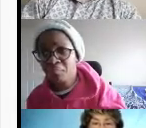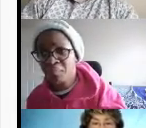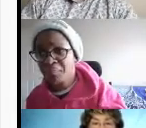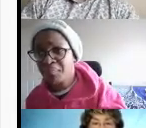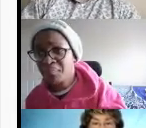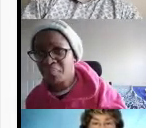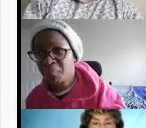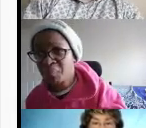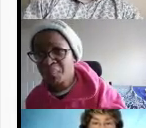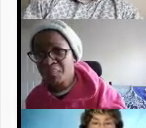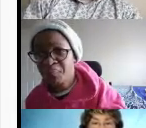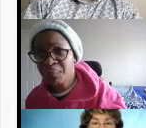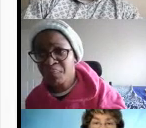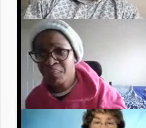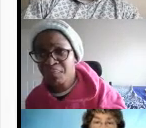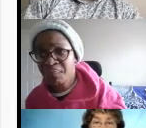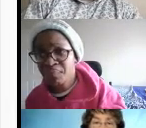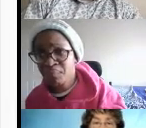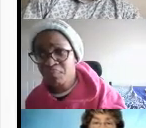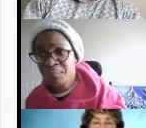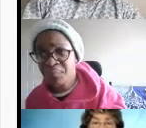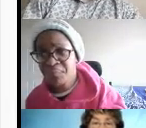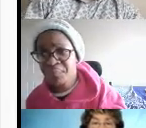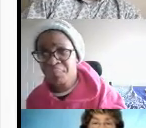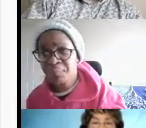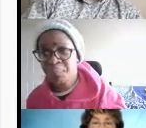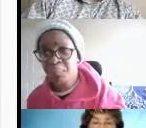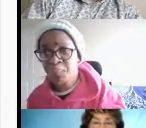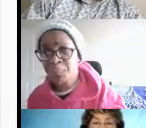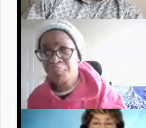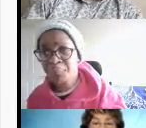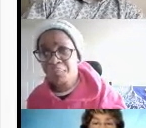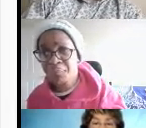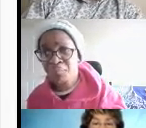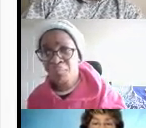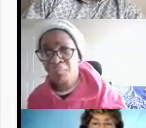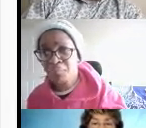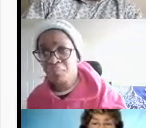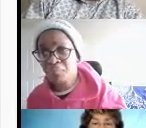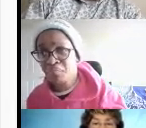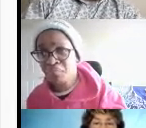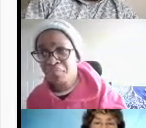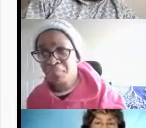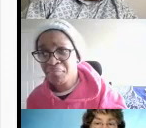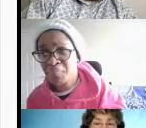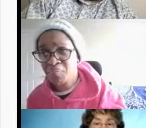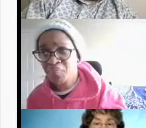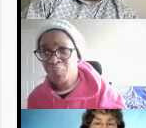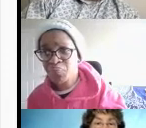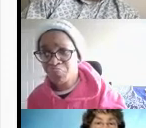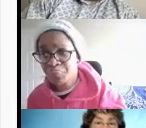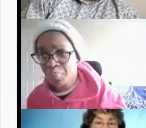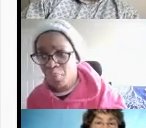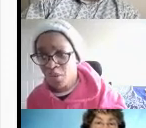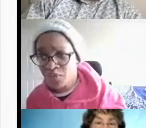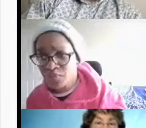where she exposed me to various of different like college campuses, so I could help decide on what school I wanted to go to, as well as internships,